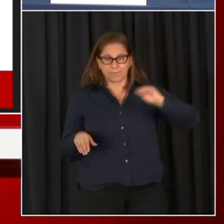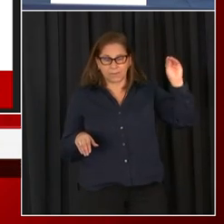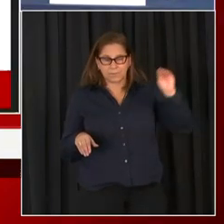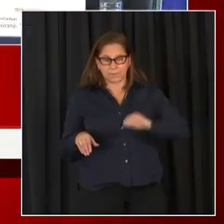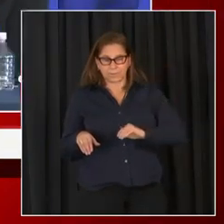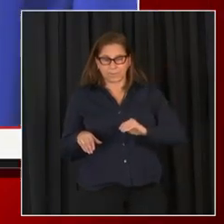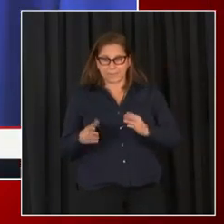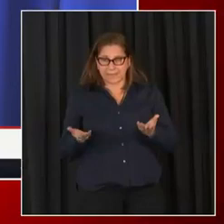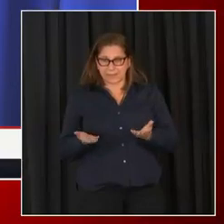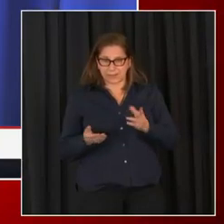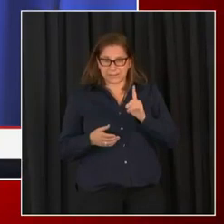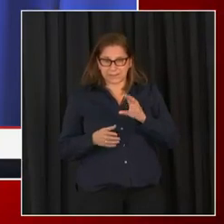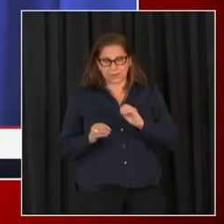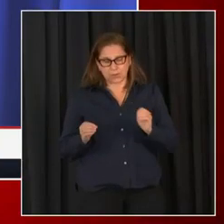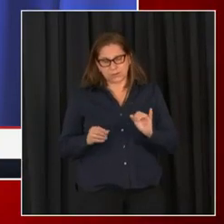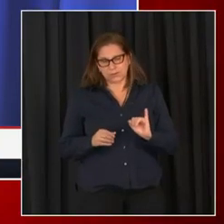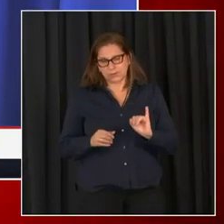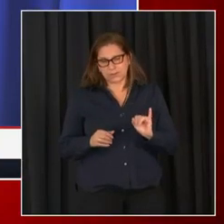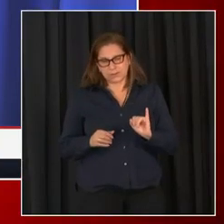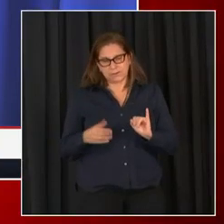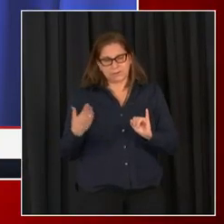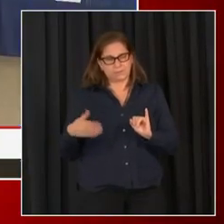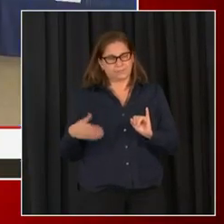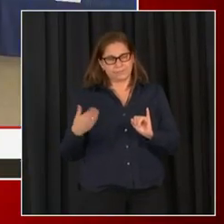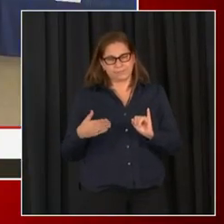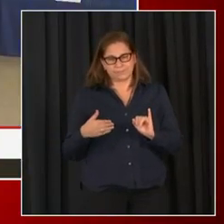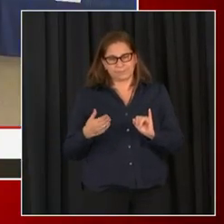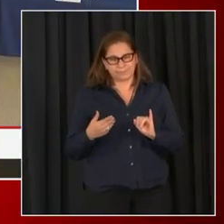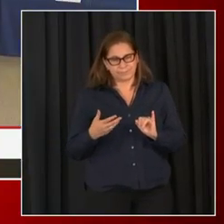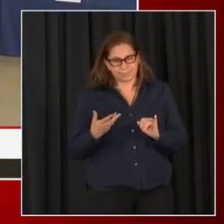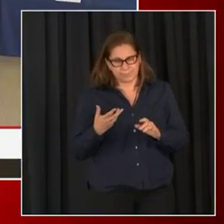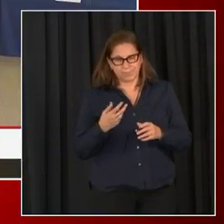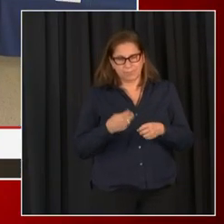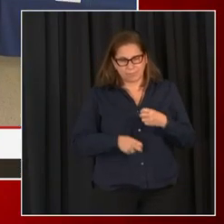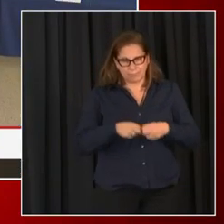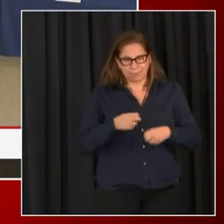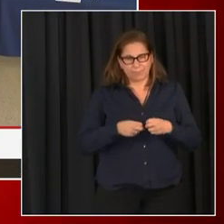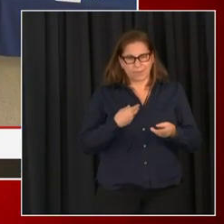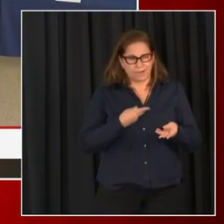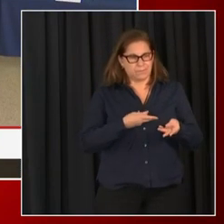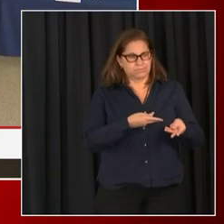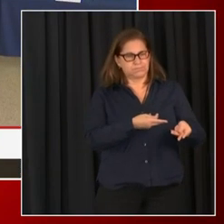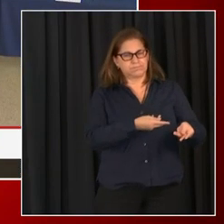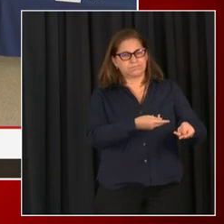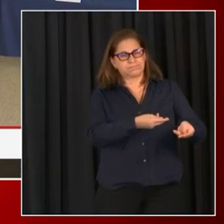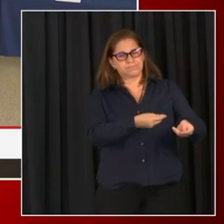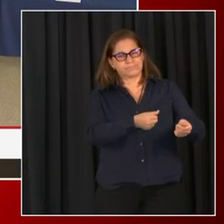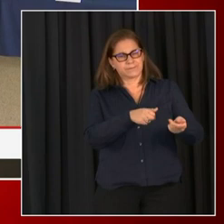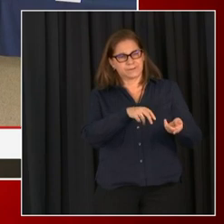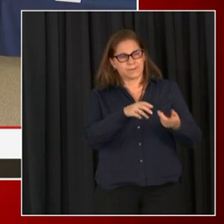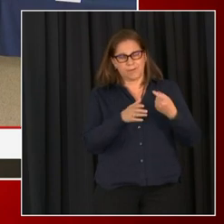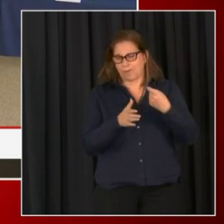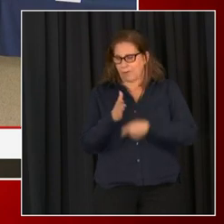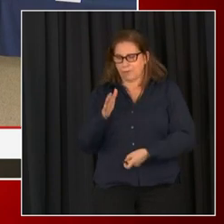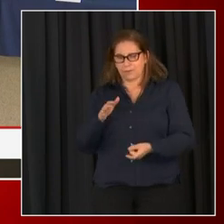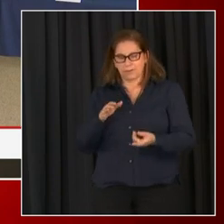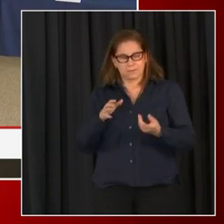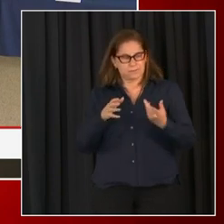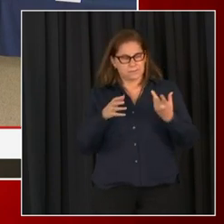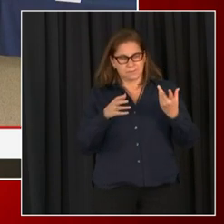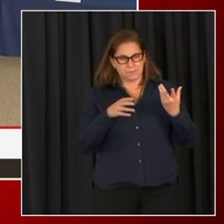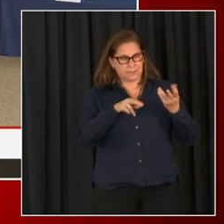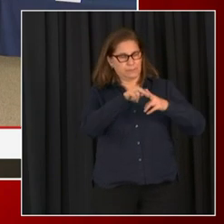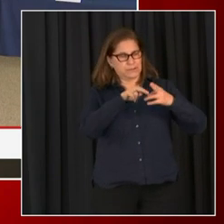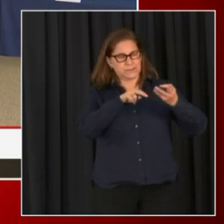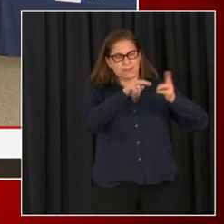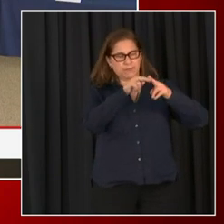what I'd like from you on this is, at a time when we're, fighting COVID, looking at flu season and the possibility of this happening, although